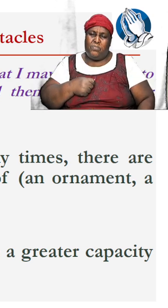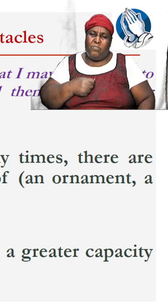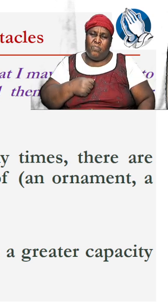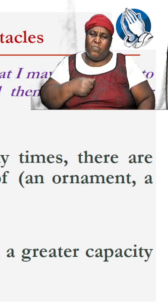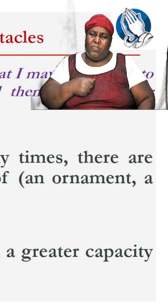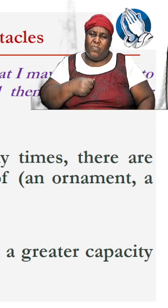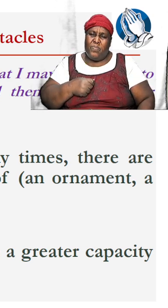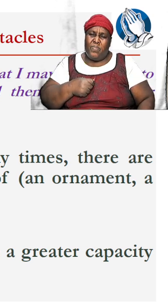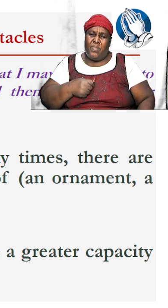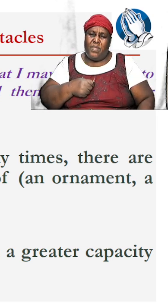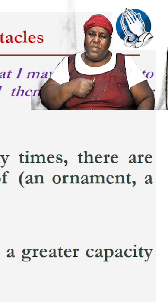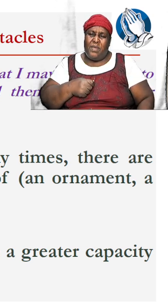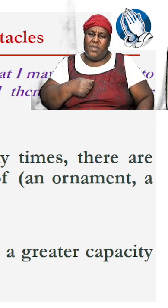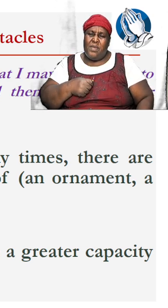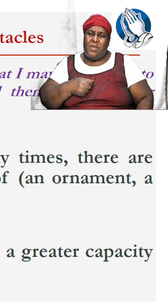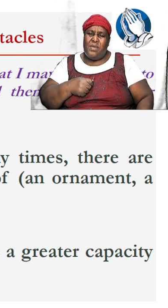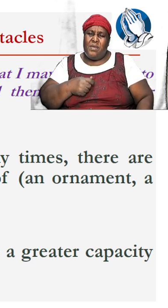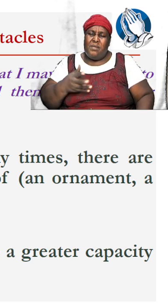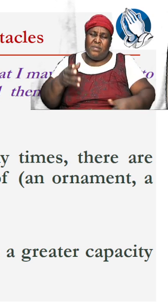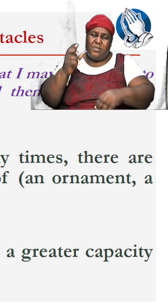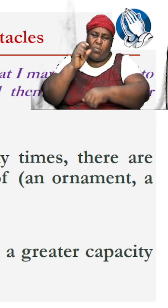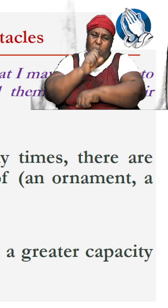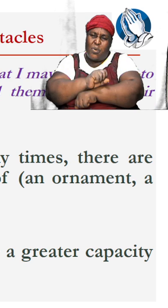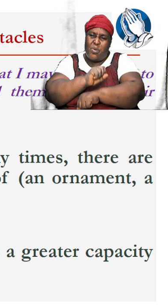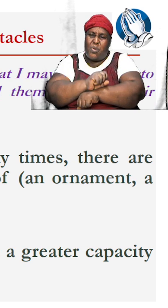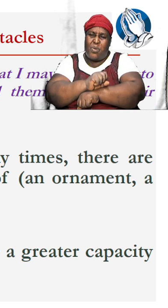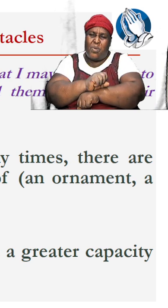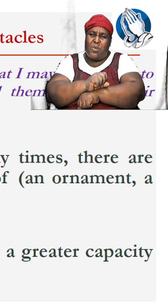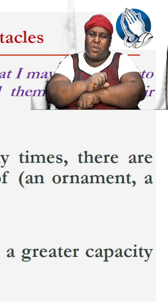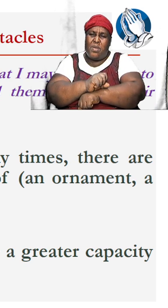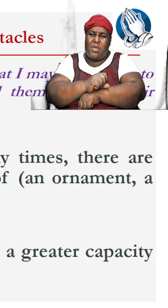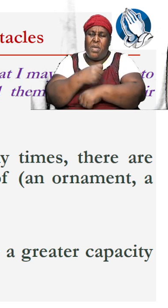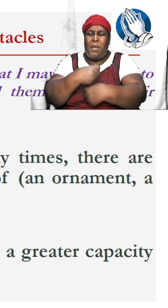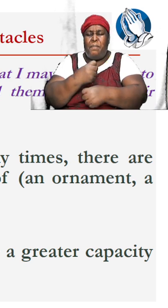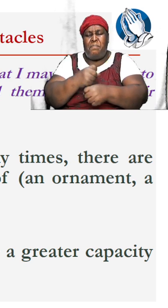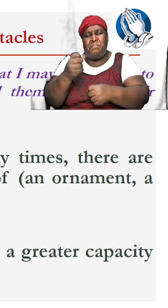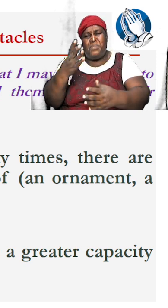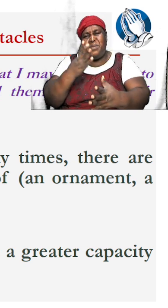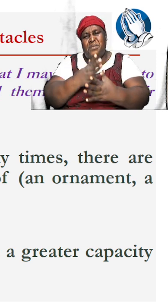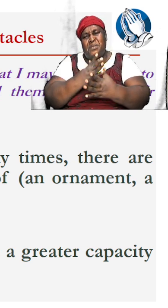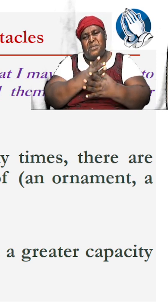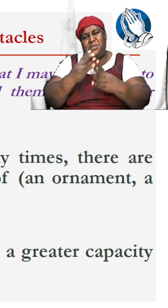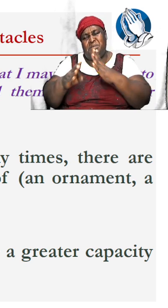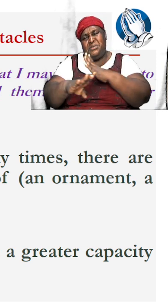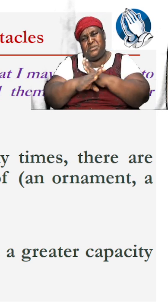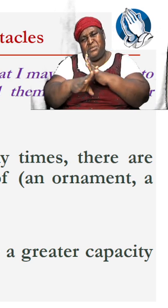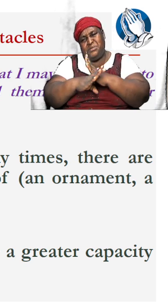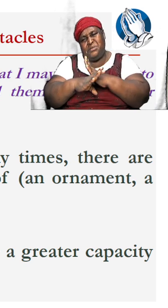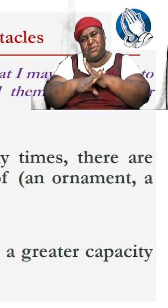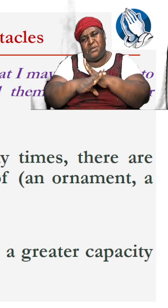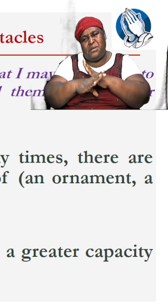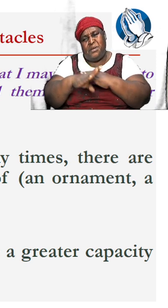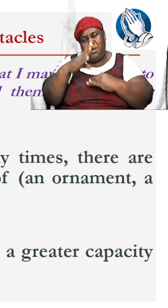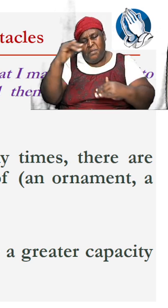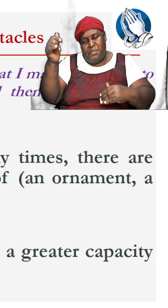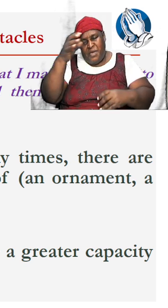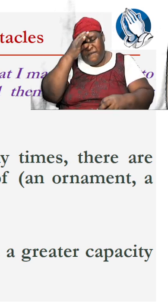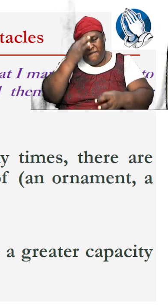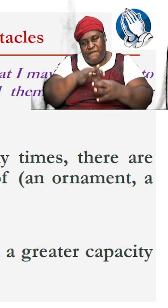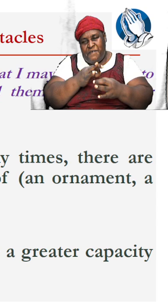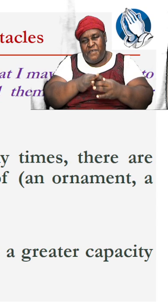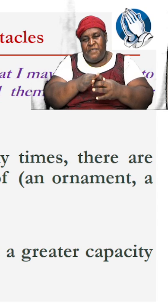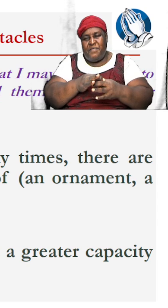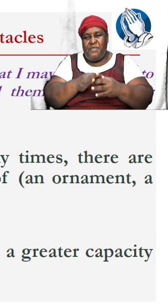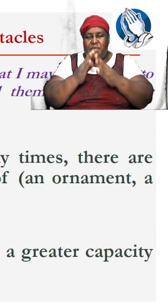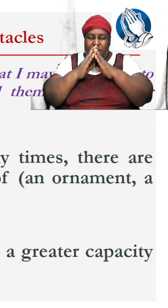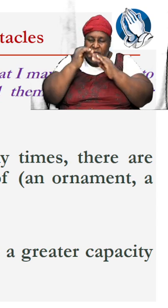the type of work you're doing. It's causing hindrance between you and God. Sometimes you have to, by faith, let it go and ask God to